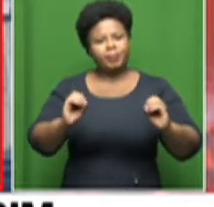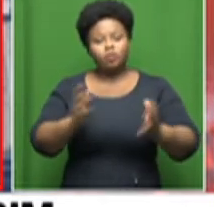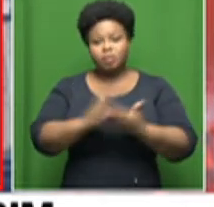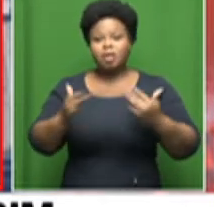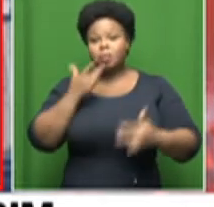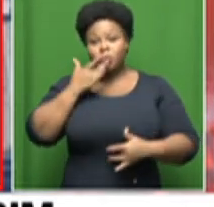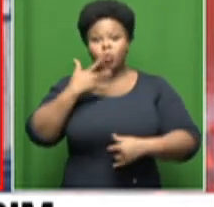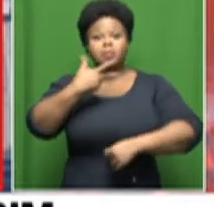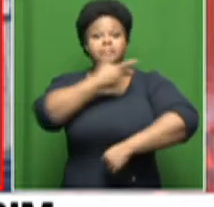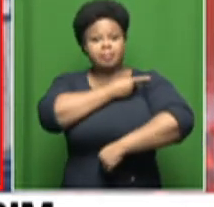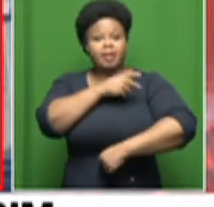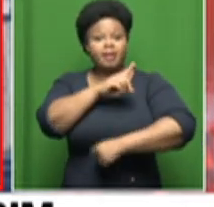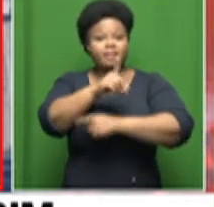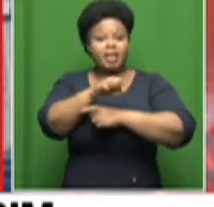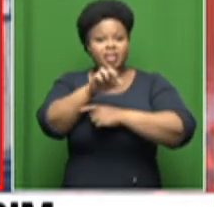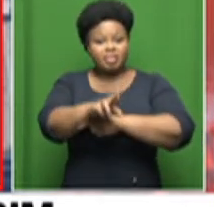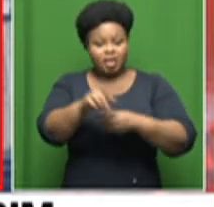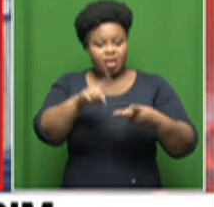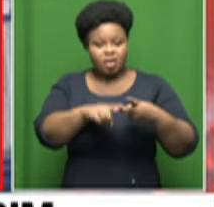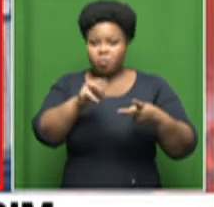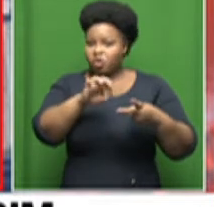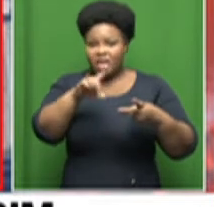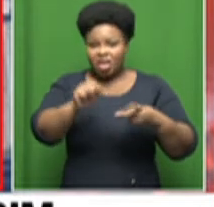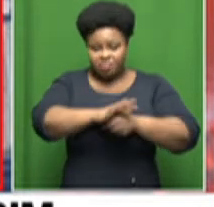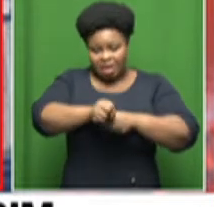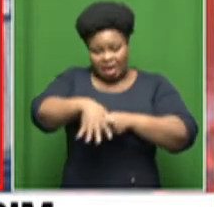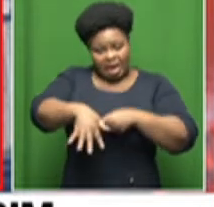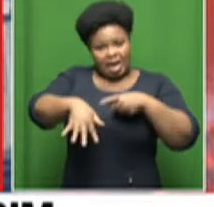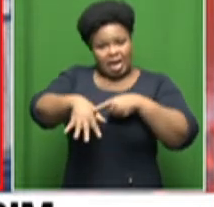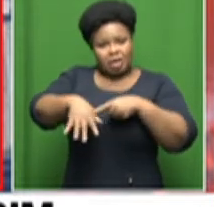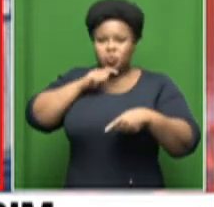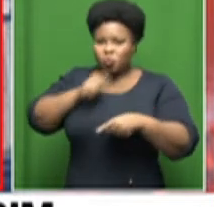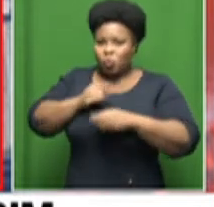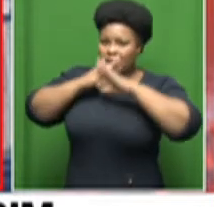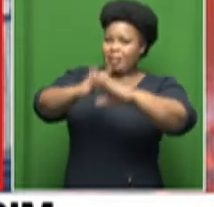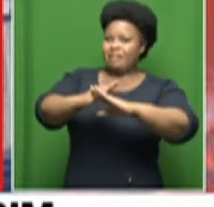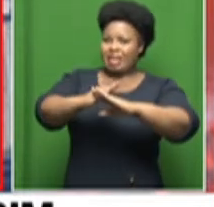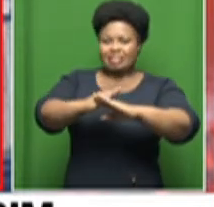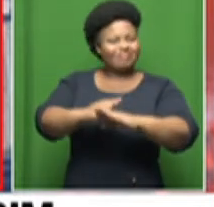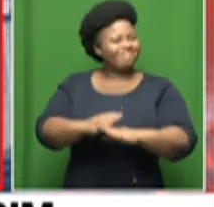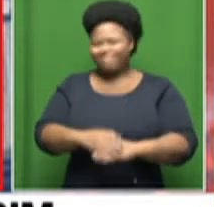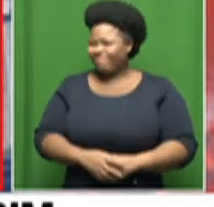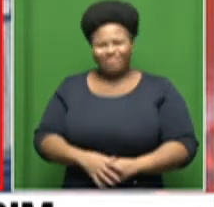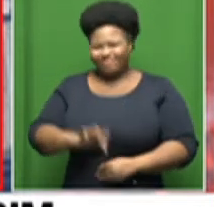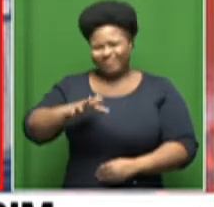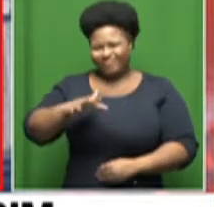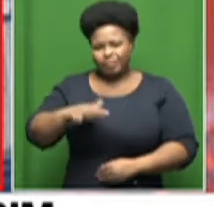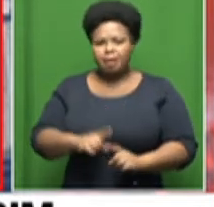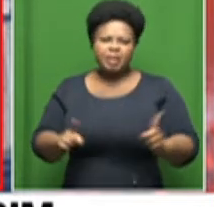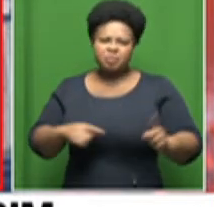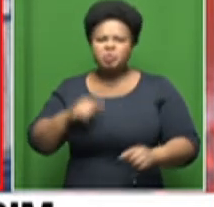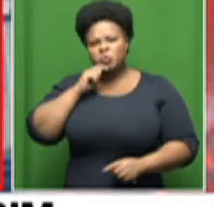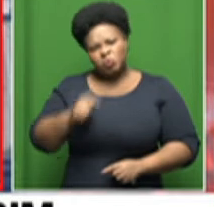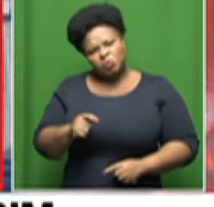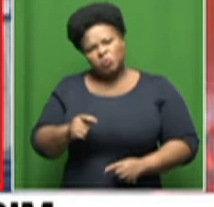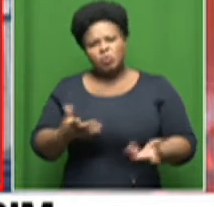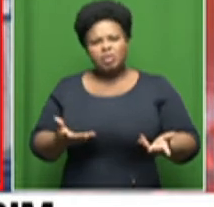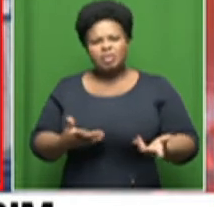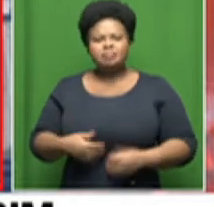who receive Pfizer and Moderna vaccine, but not to the extent that it looks like it's compromising